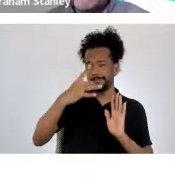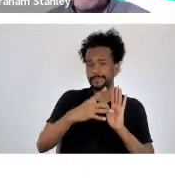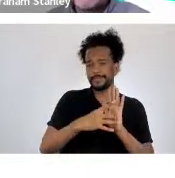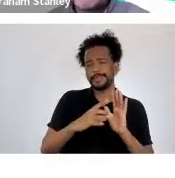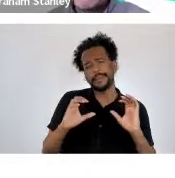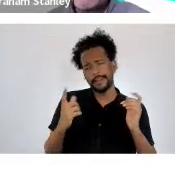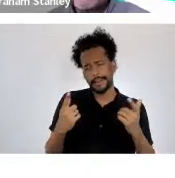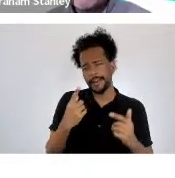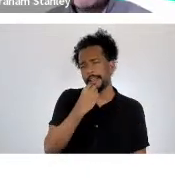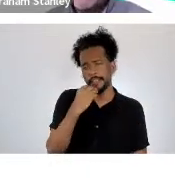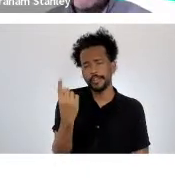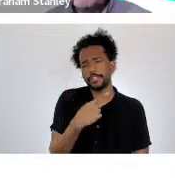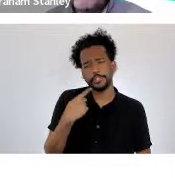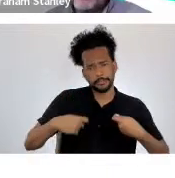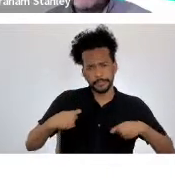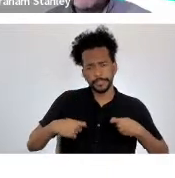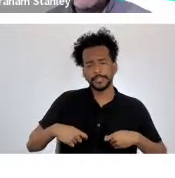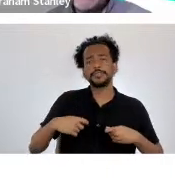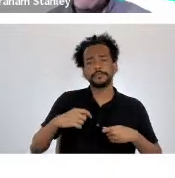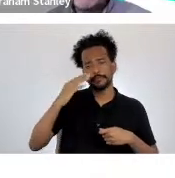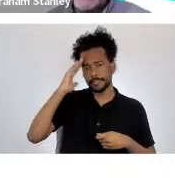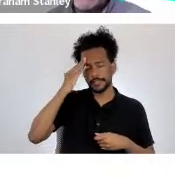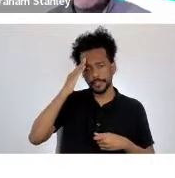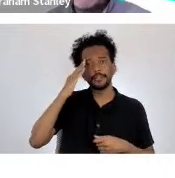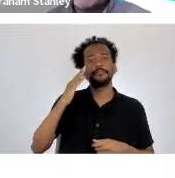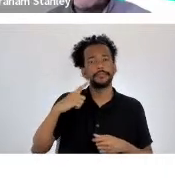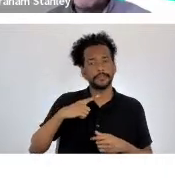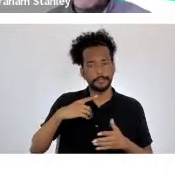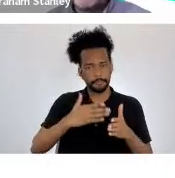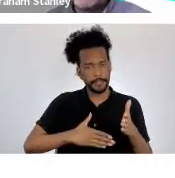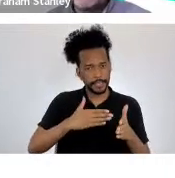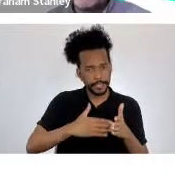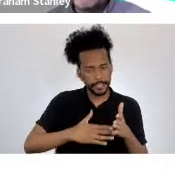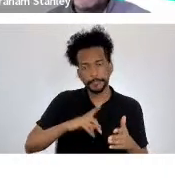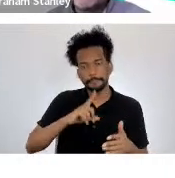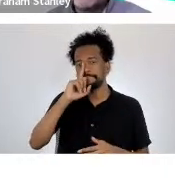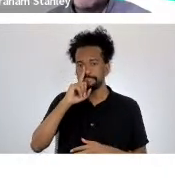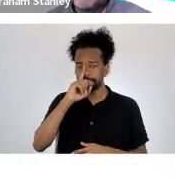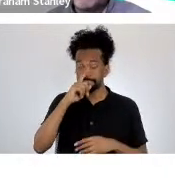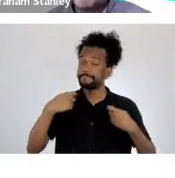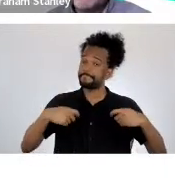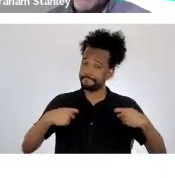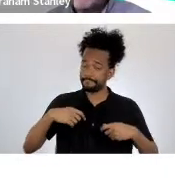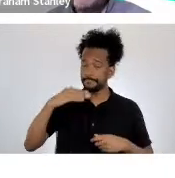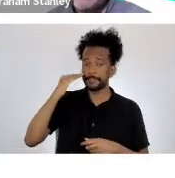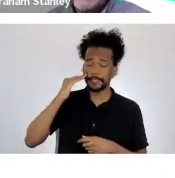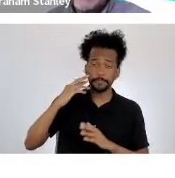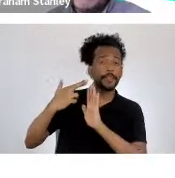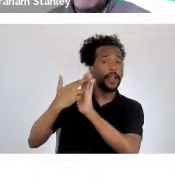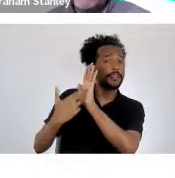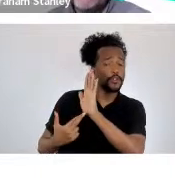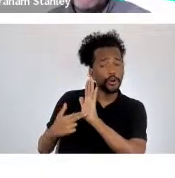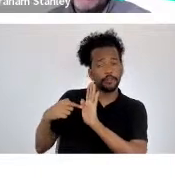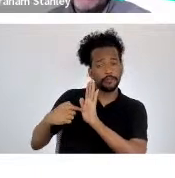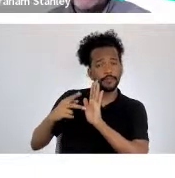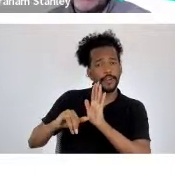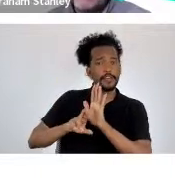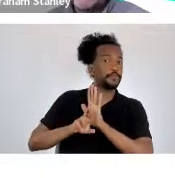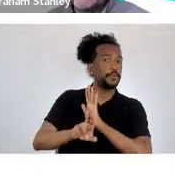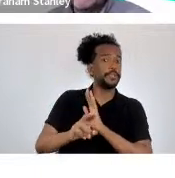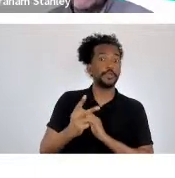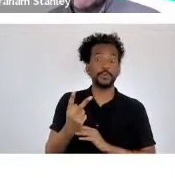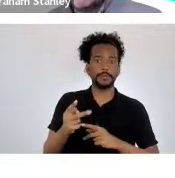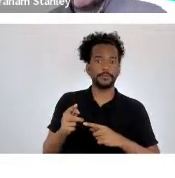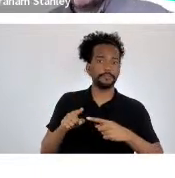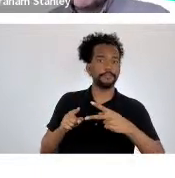and risks. So in this report, we set out to answer these two questions. Number one, how is AI being used for English